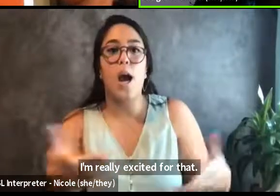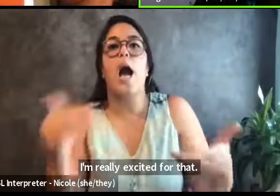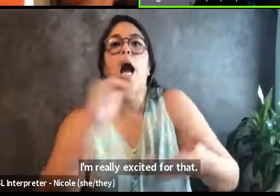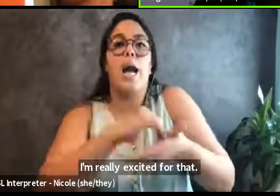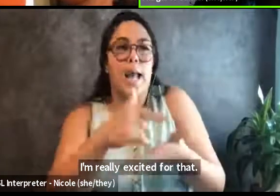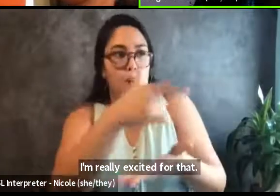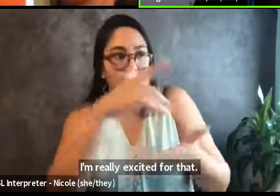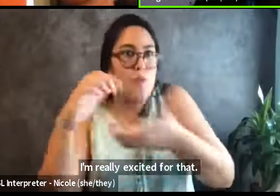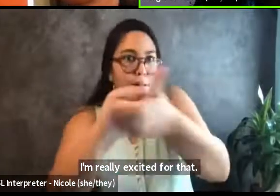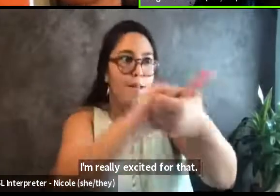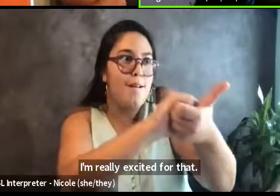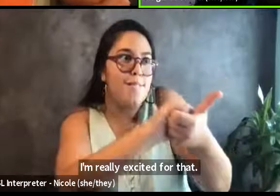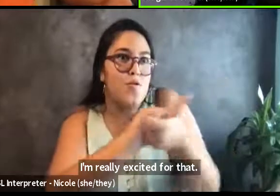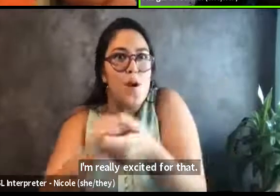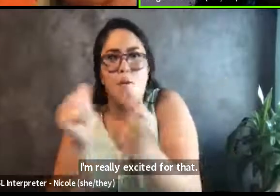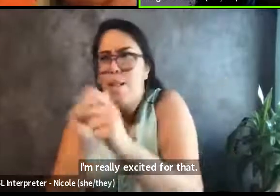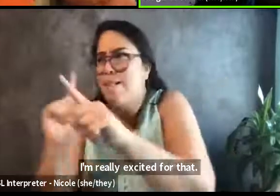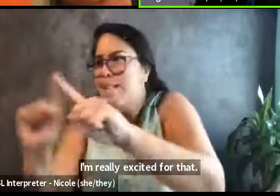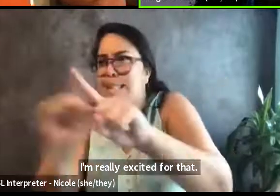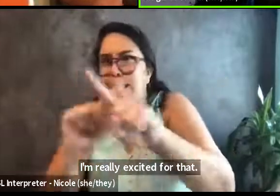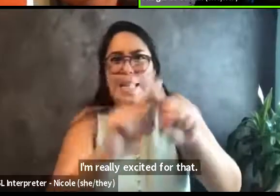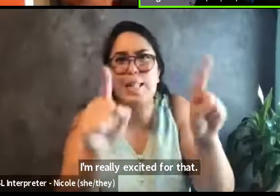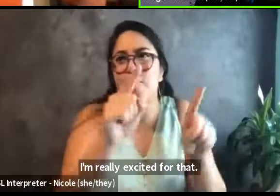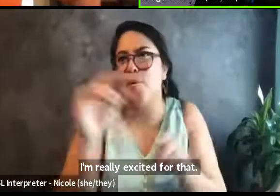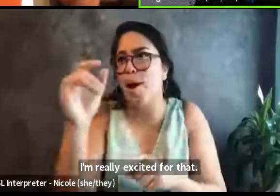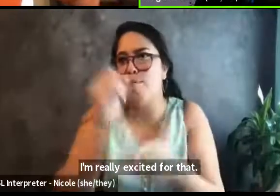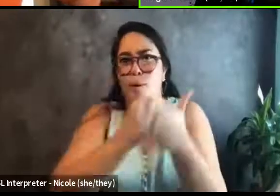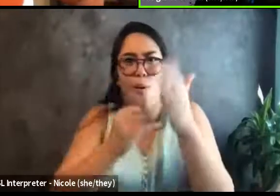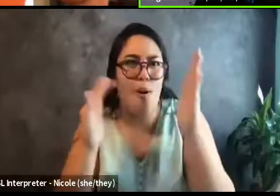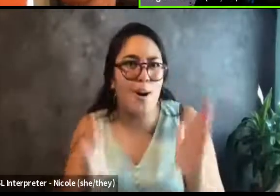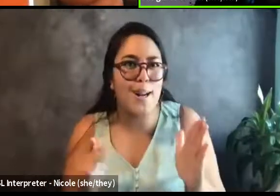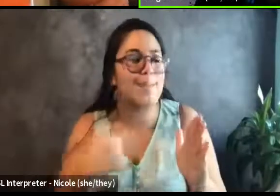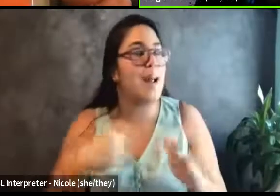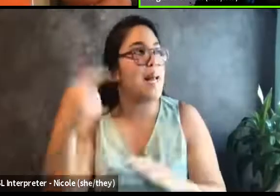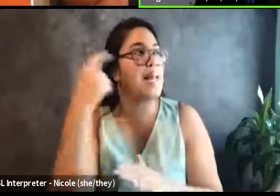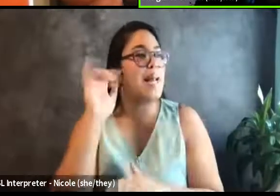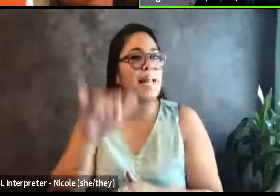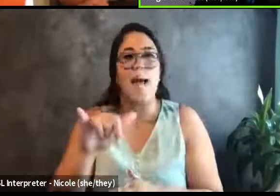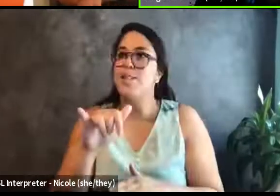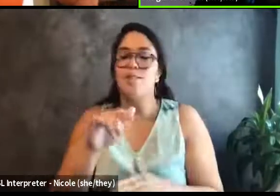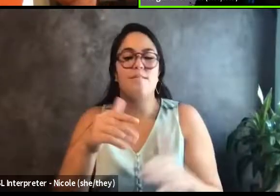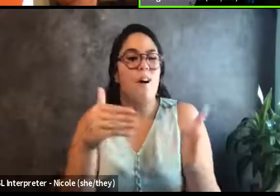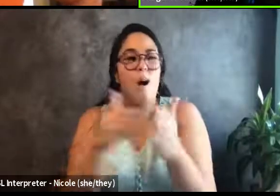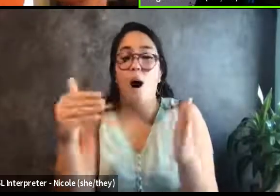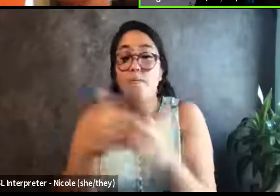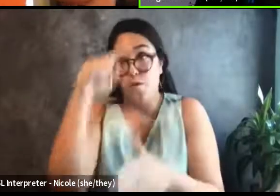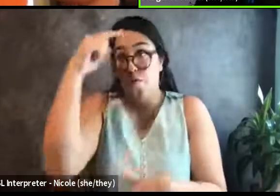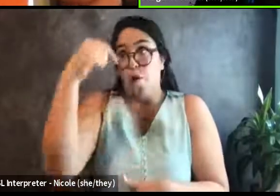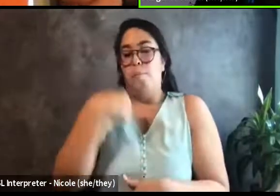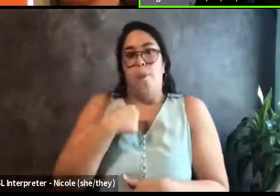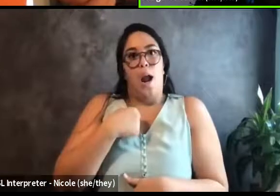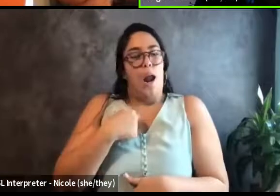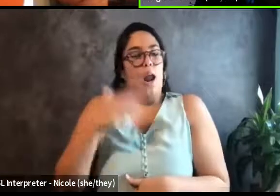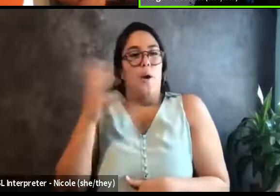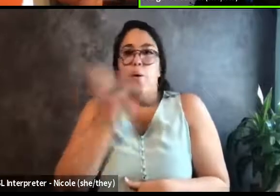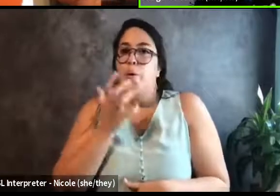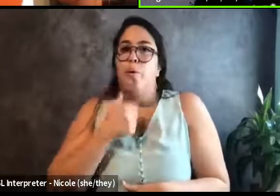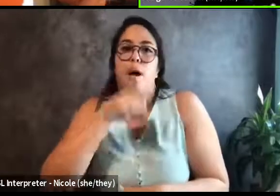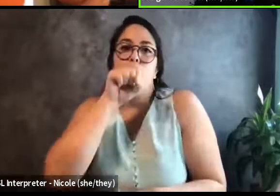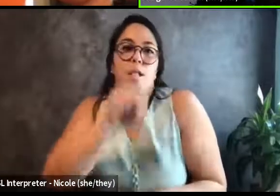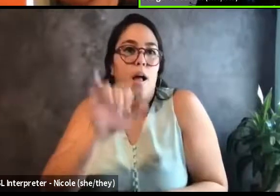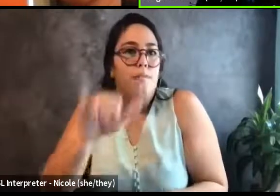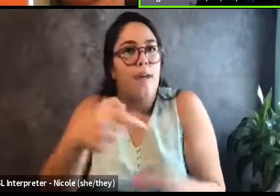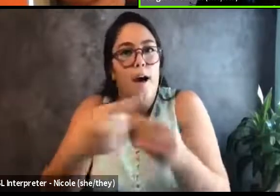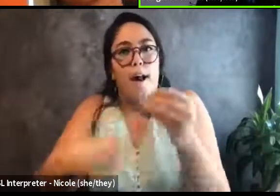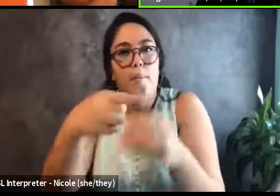um, project where you're working with, um, other artists. I think, um, that's often for me, one of the things I love about, uh, queer